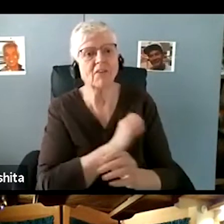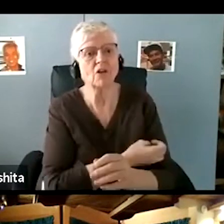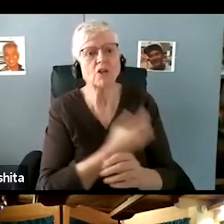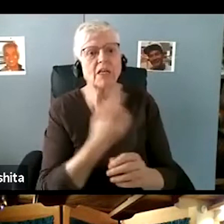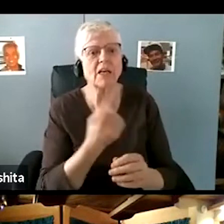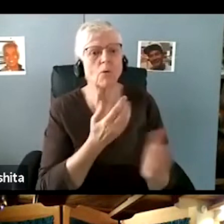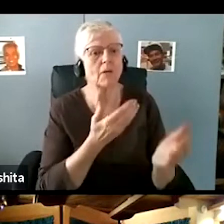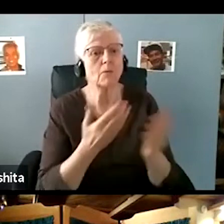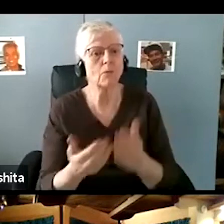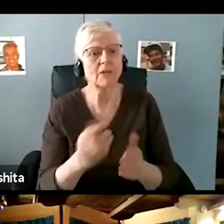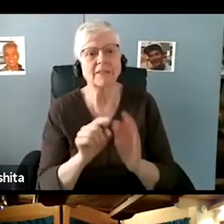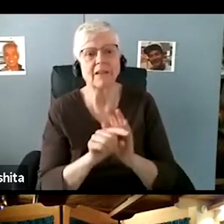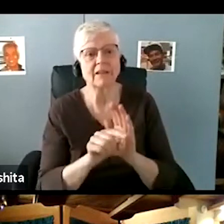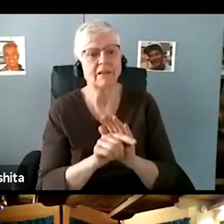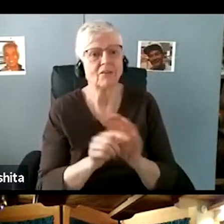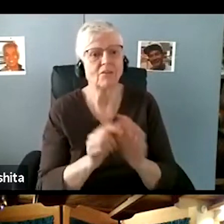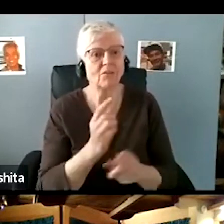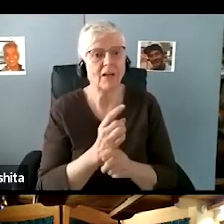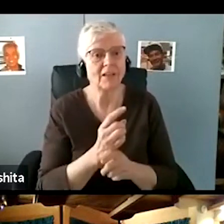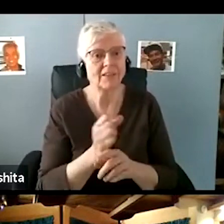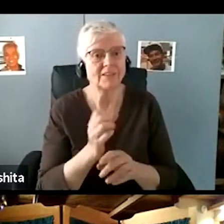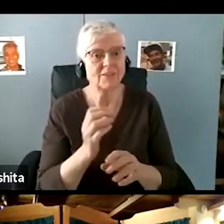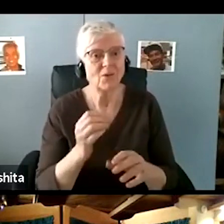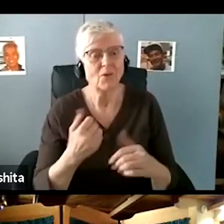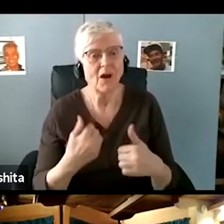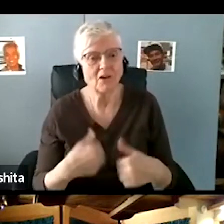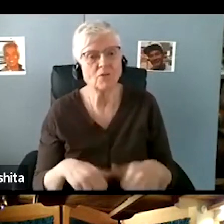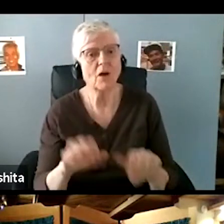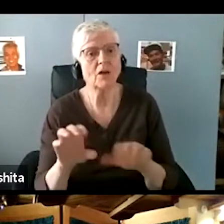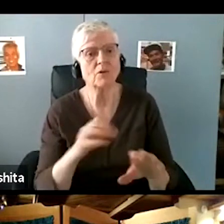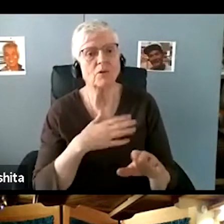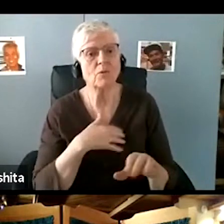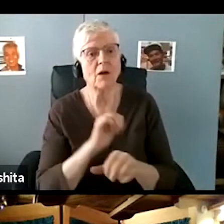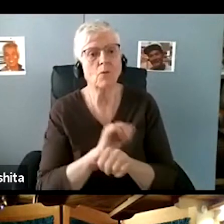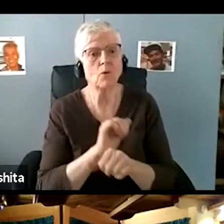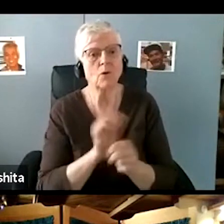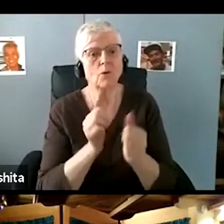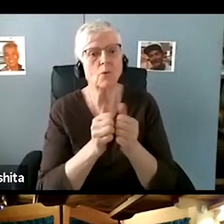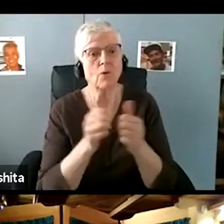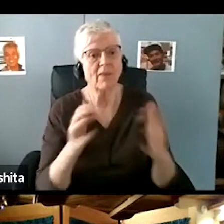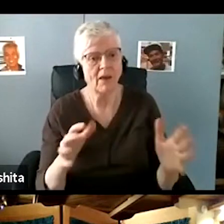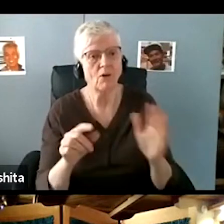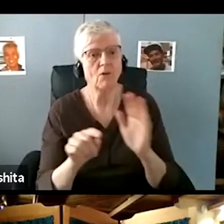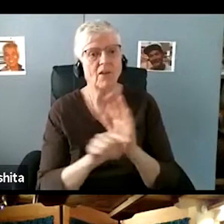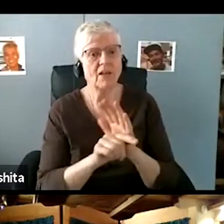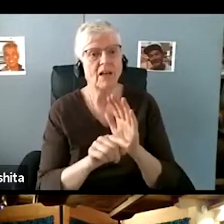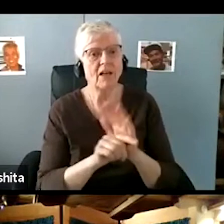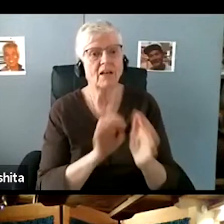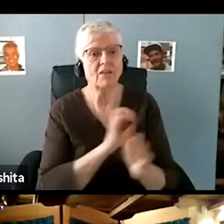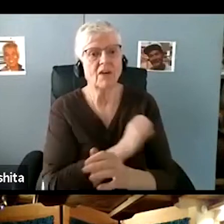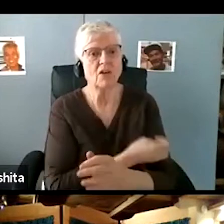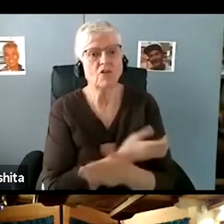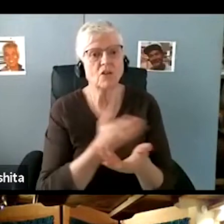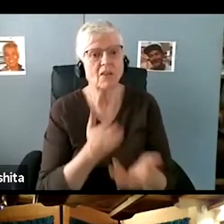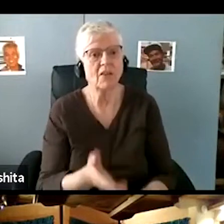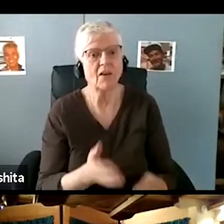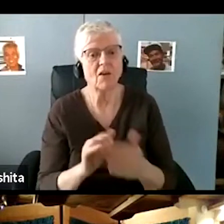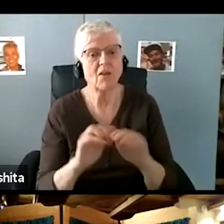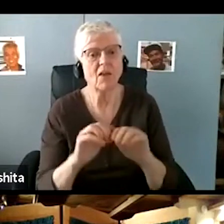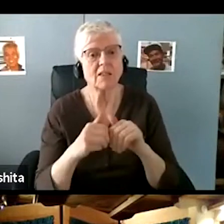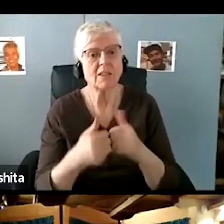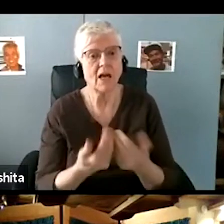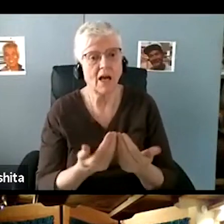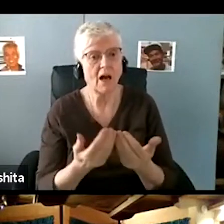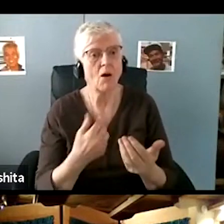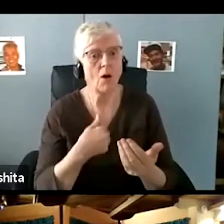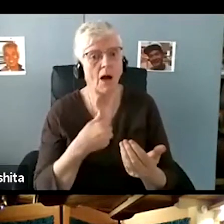So I try to do my work without the negative energy there. And that is how I had